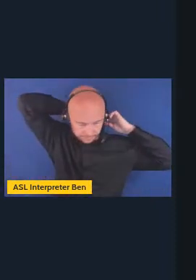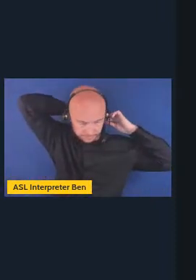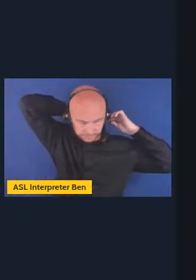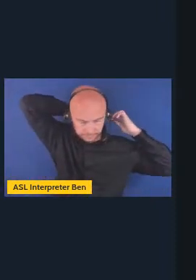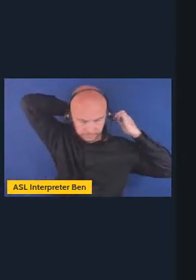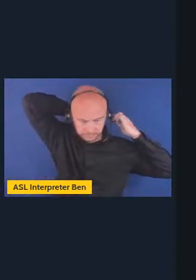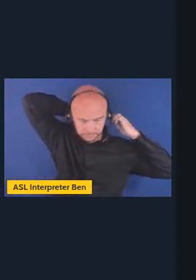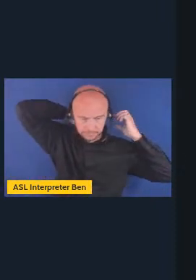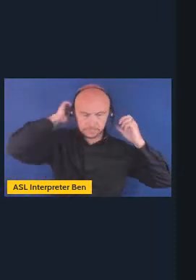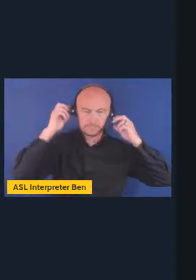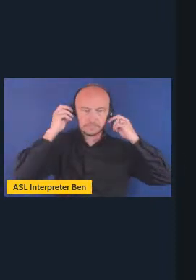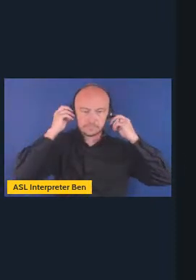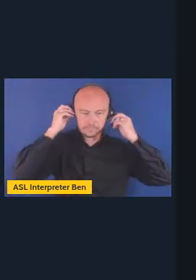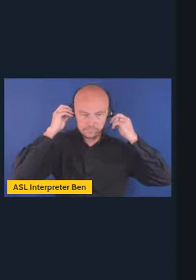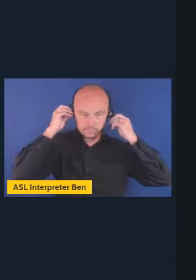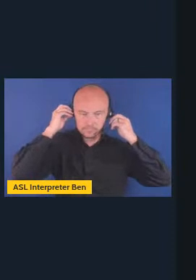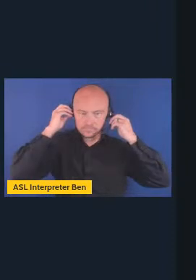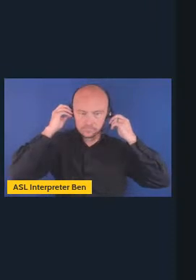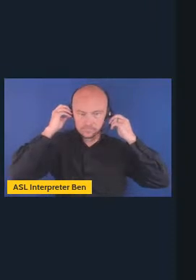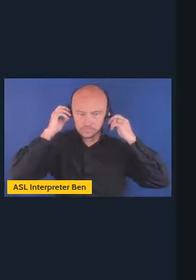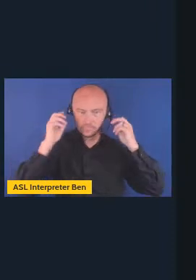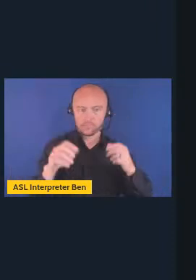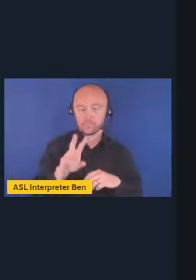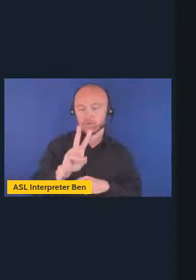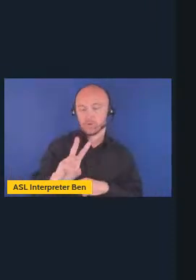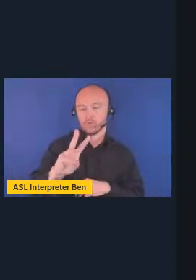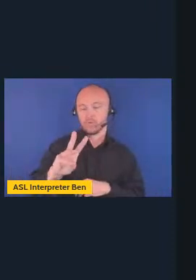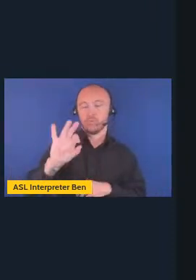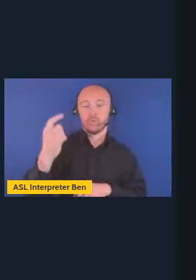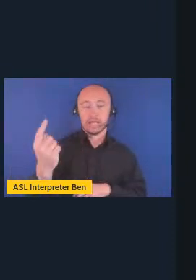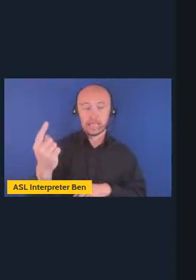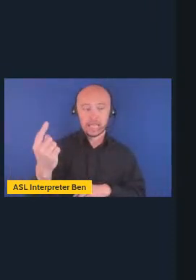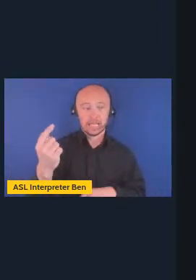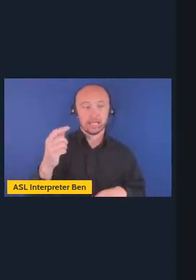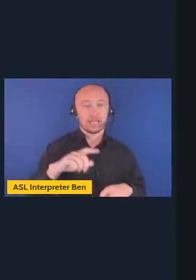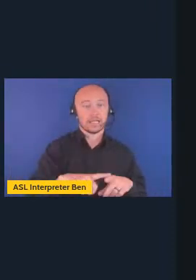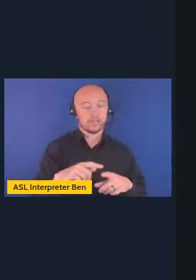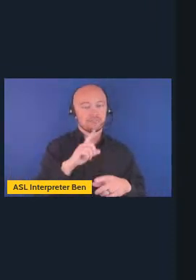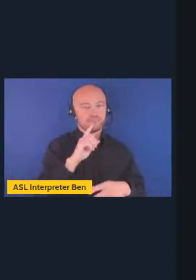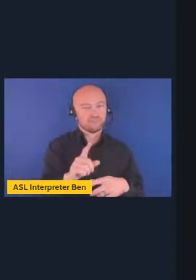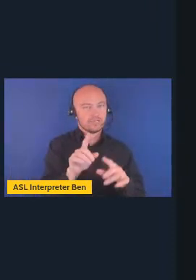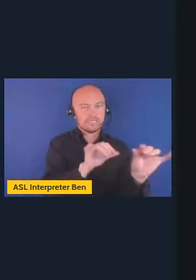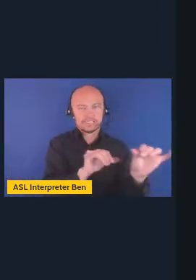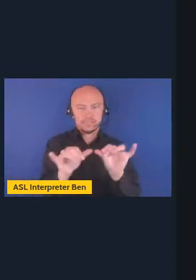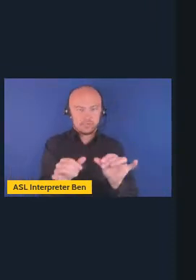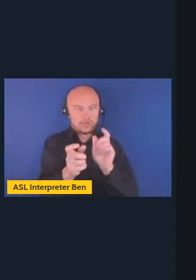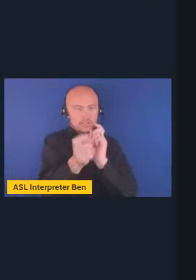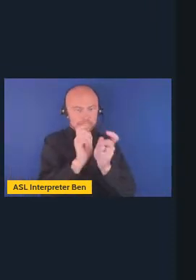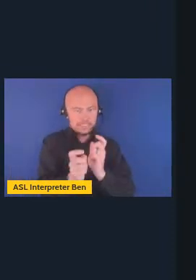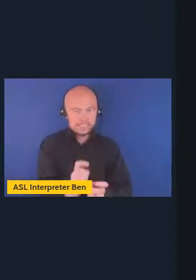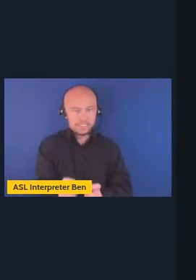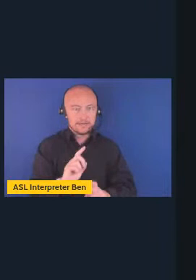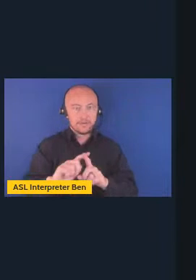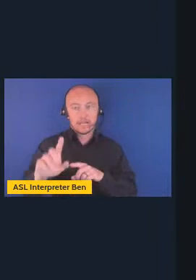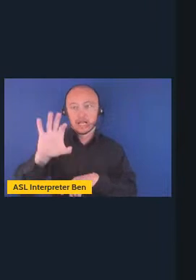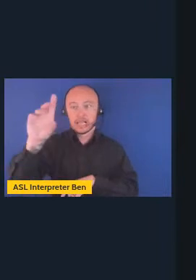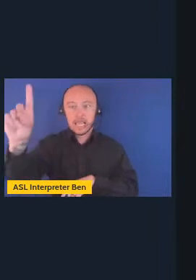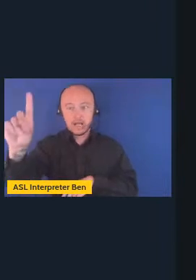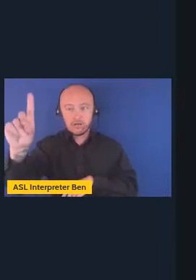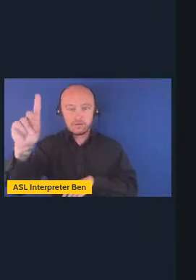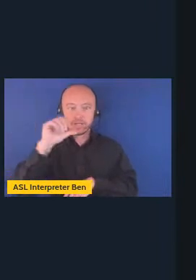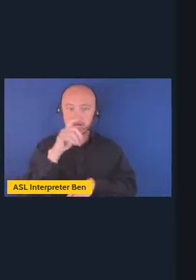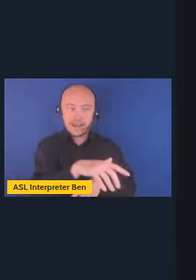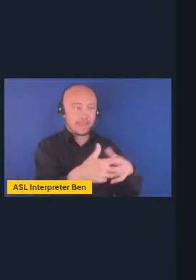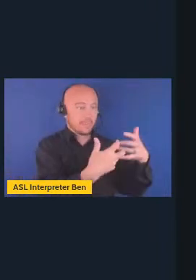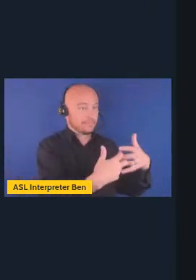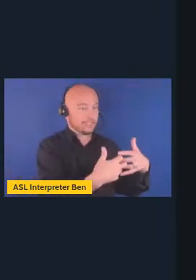Winglang is similar in the fact that you can compile Winglang to different type of cloud, not machine. So if